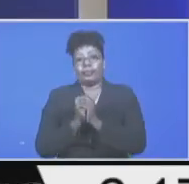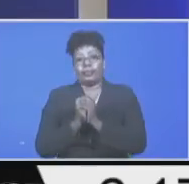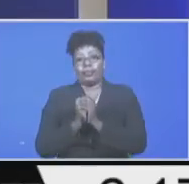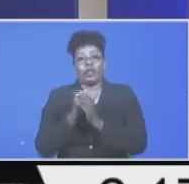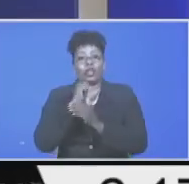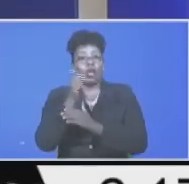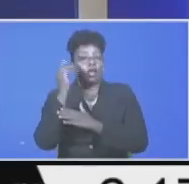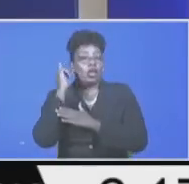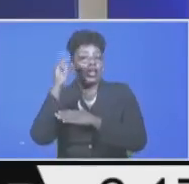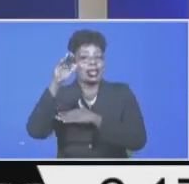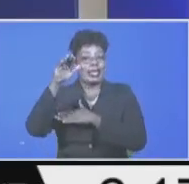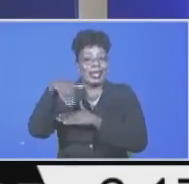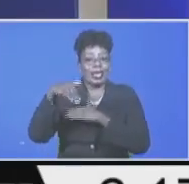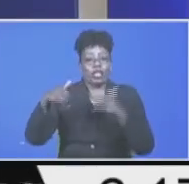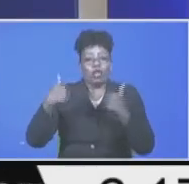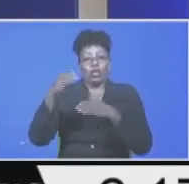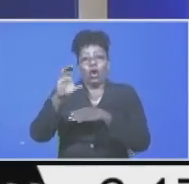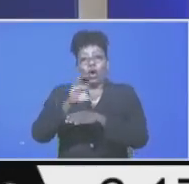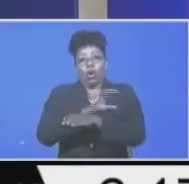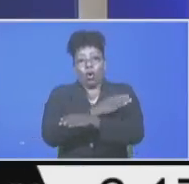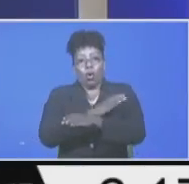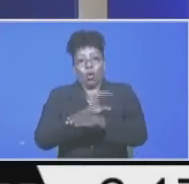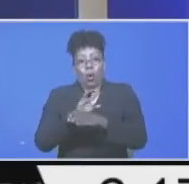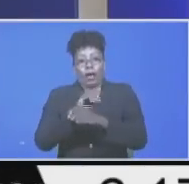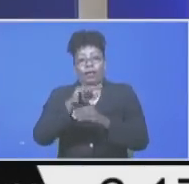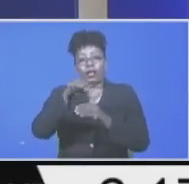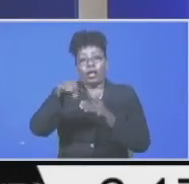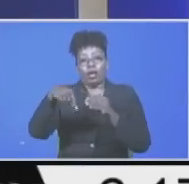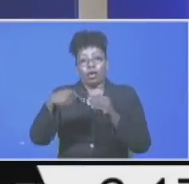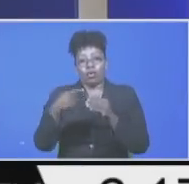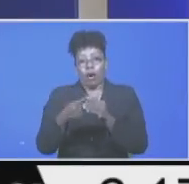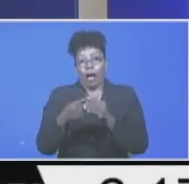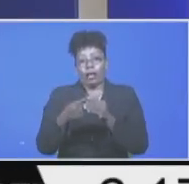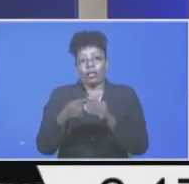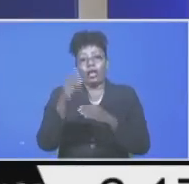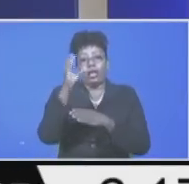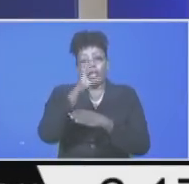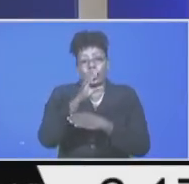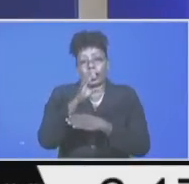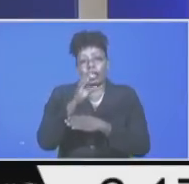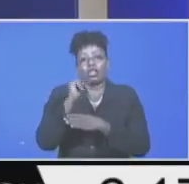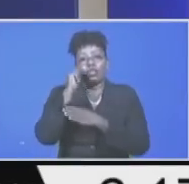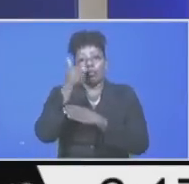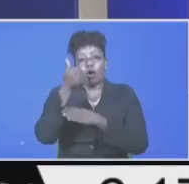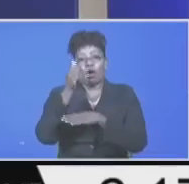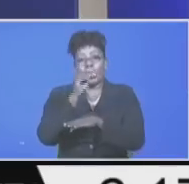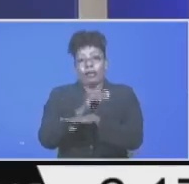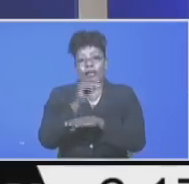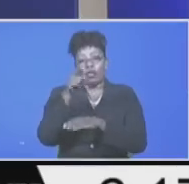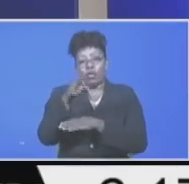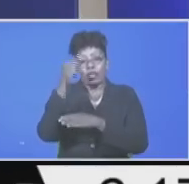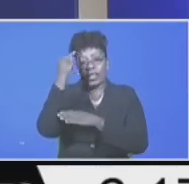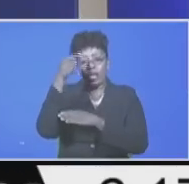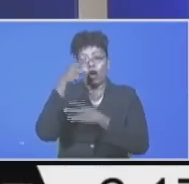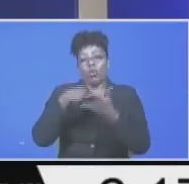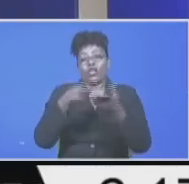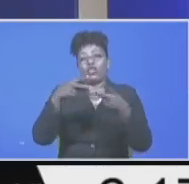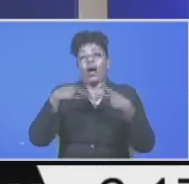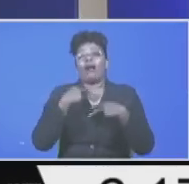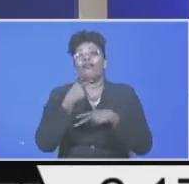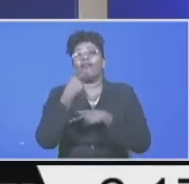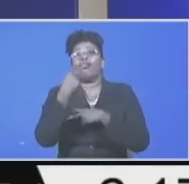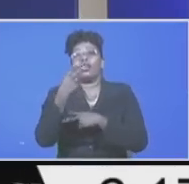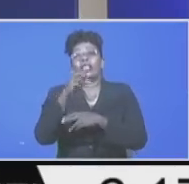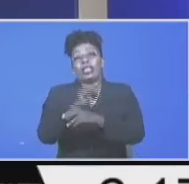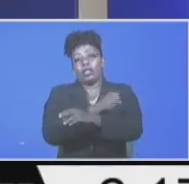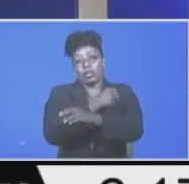haven't heard yet, the Bahamas National Youth Choir is gearing up for another round of auditions. They're all set for tomorrow evening. And if you think you have what it takes vocally,